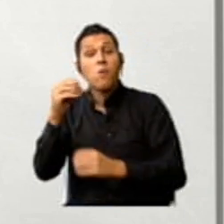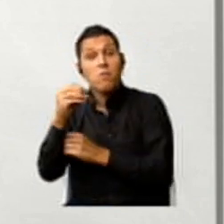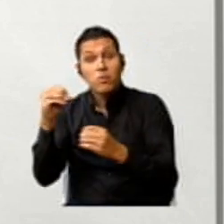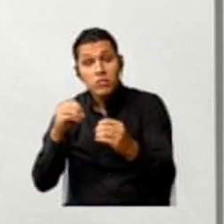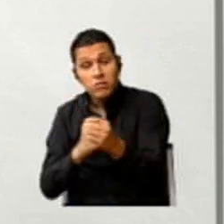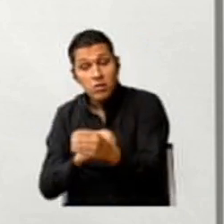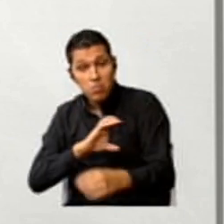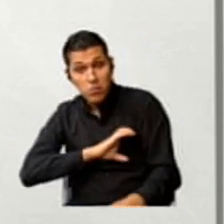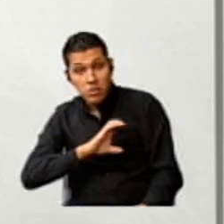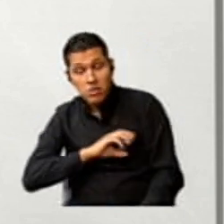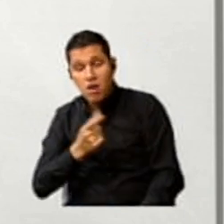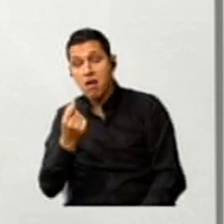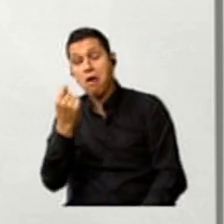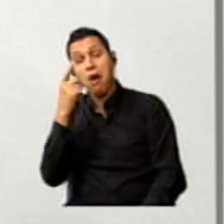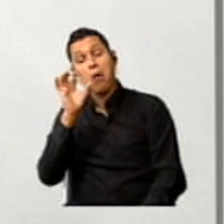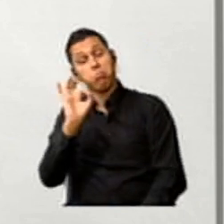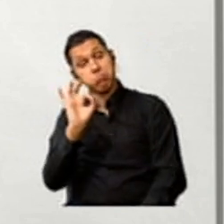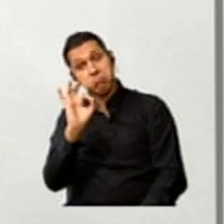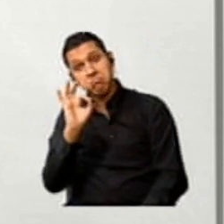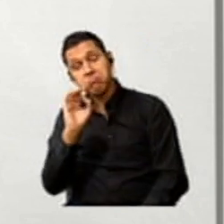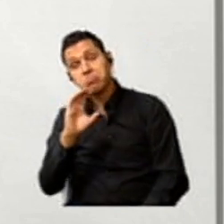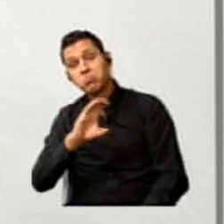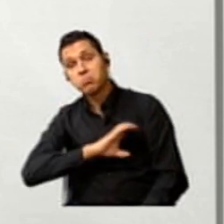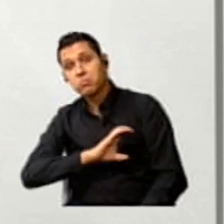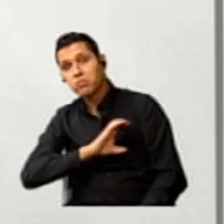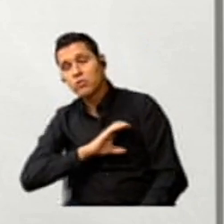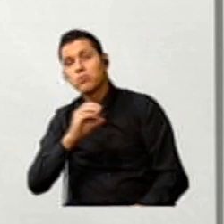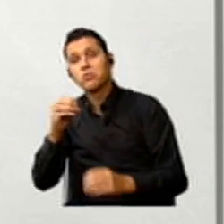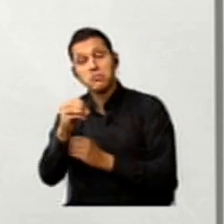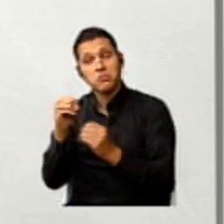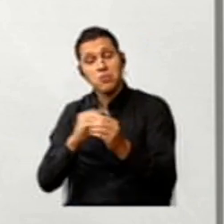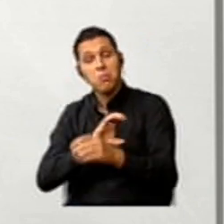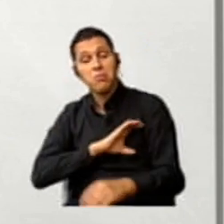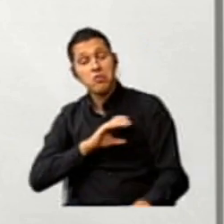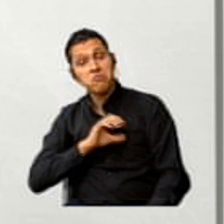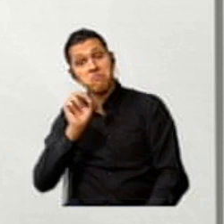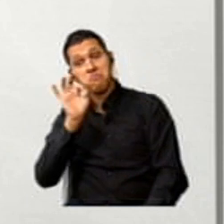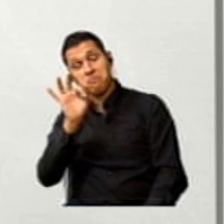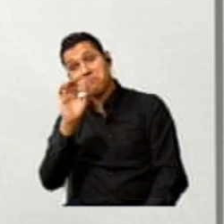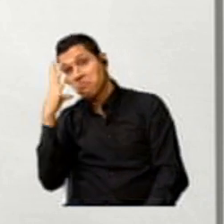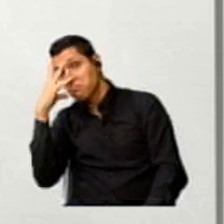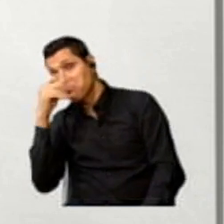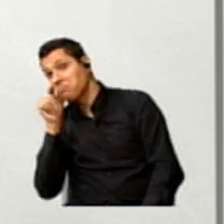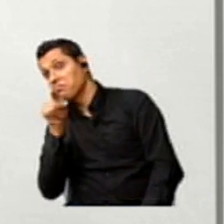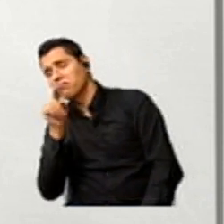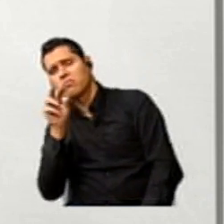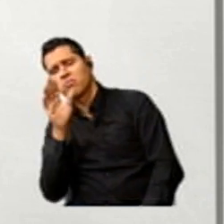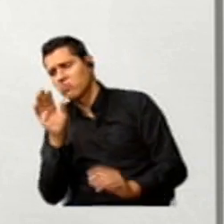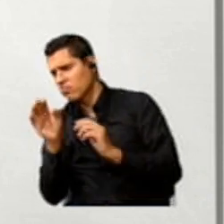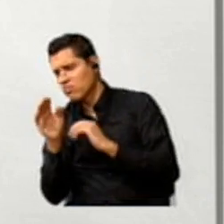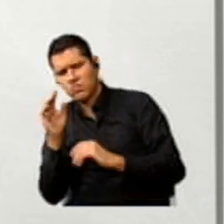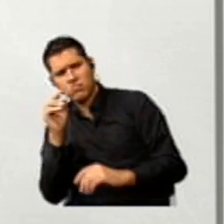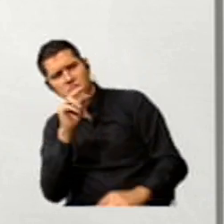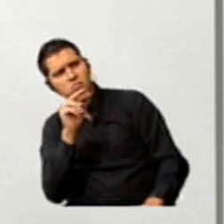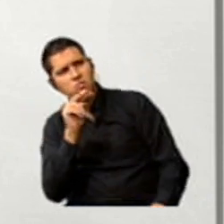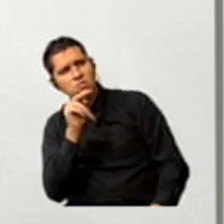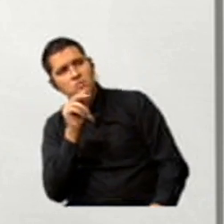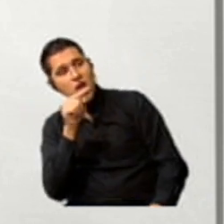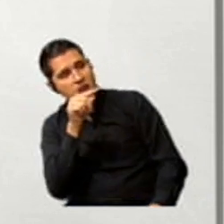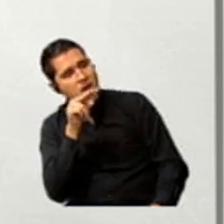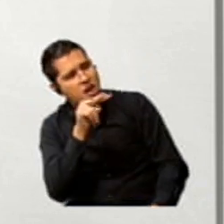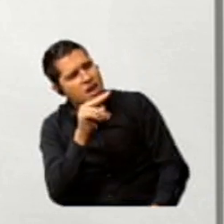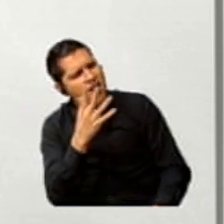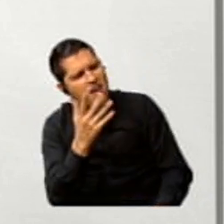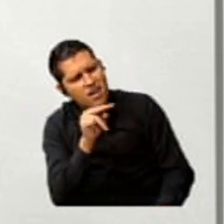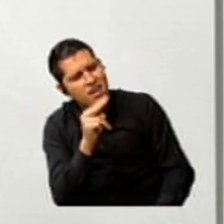police station. Yes, police station. Very good. And look, look, Waldo. This